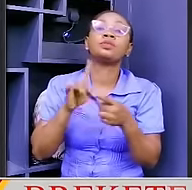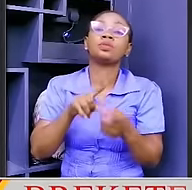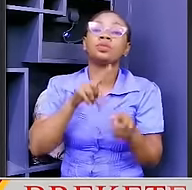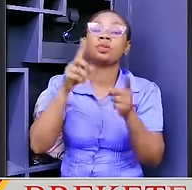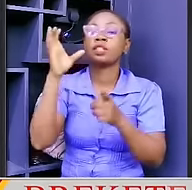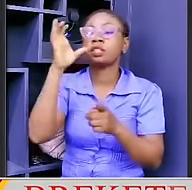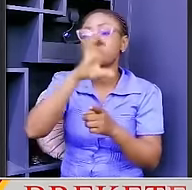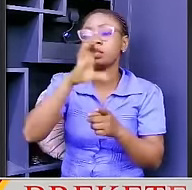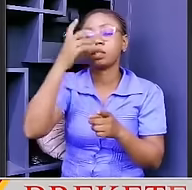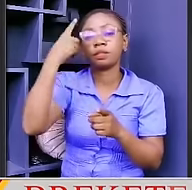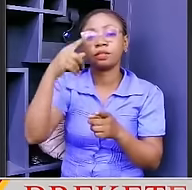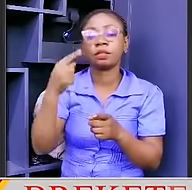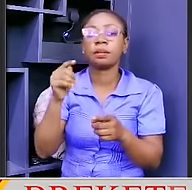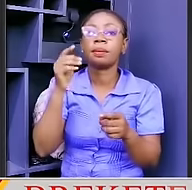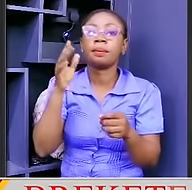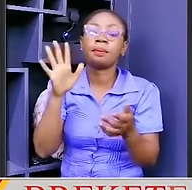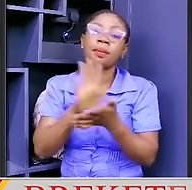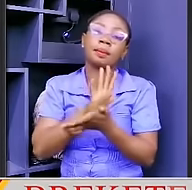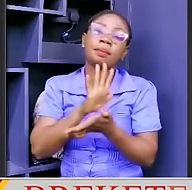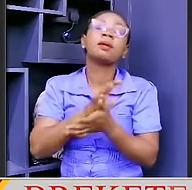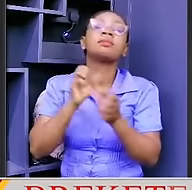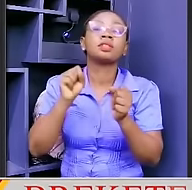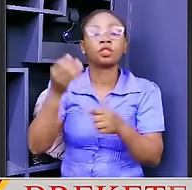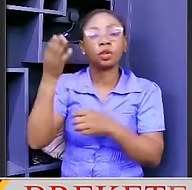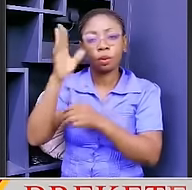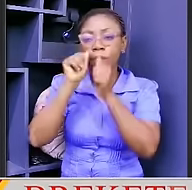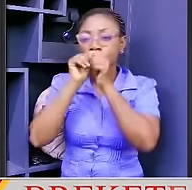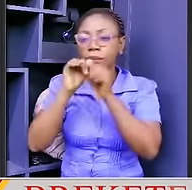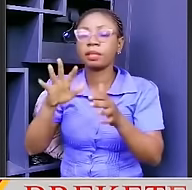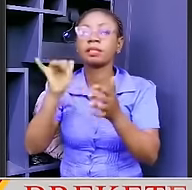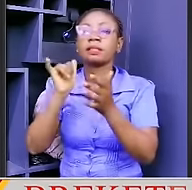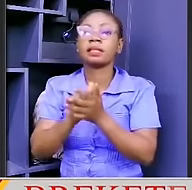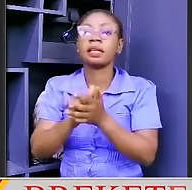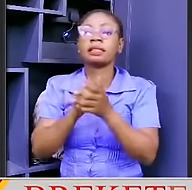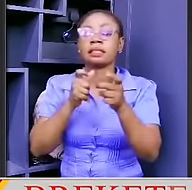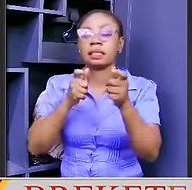papers where the admin, may God bless that admin, make we appreciate the admin.